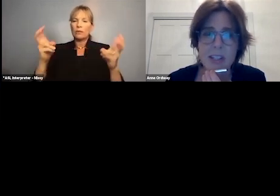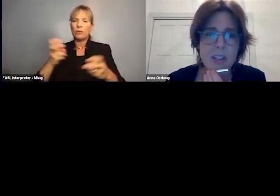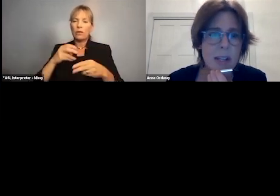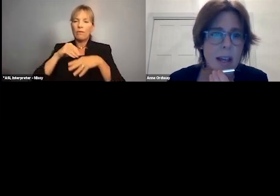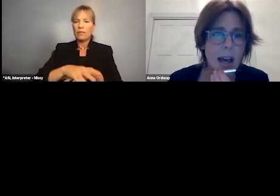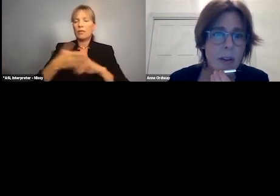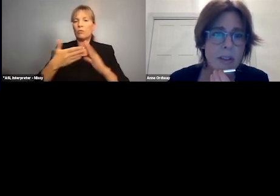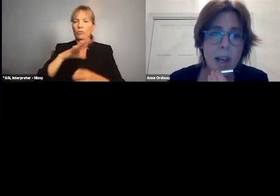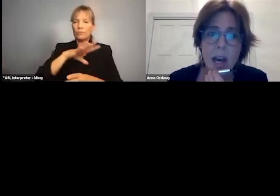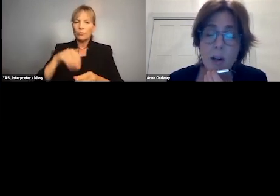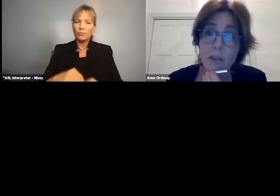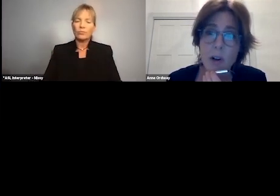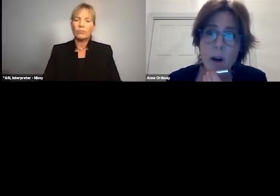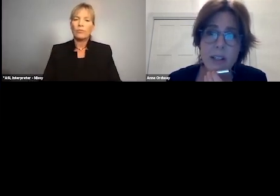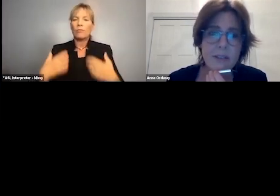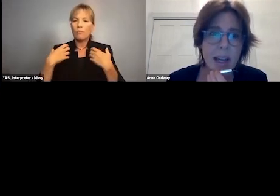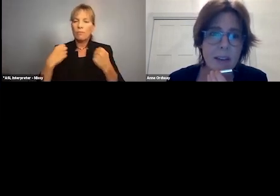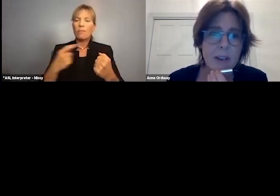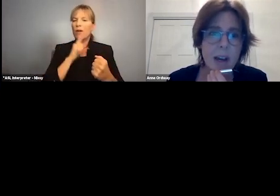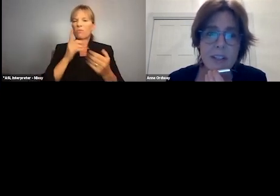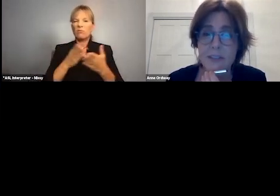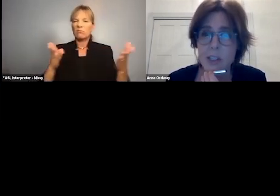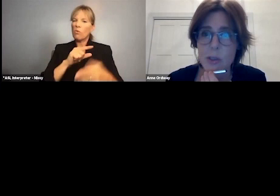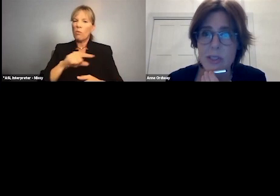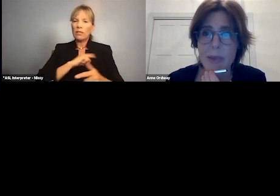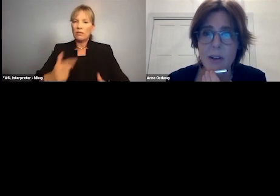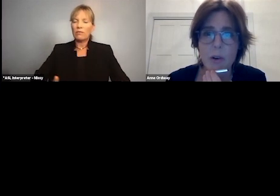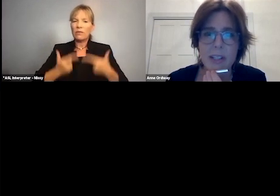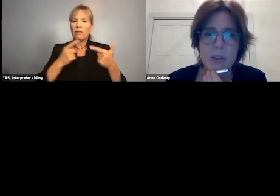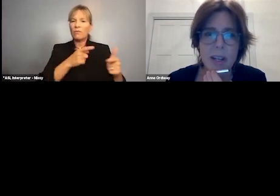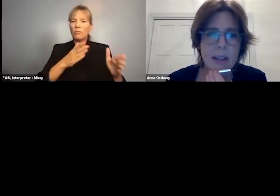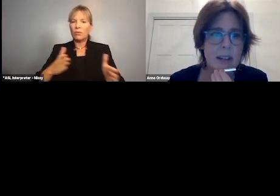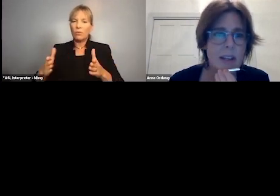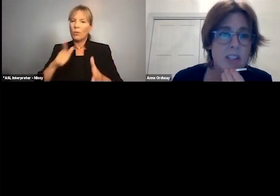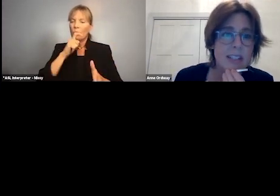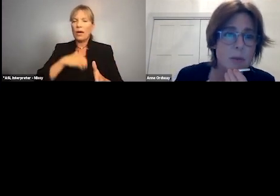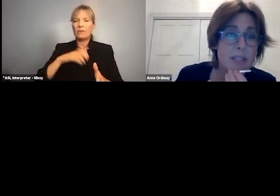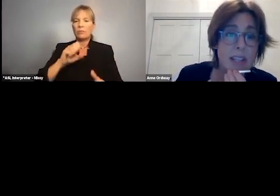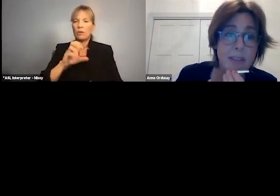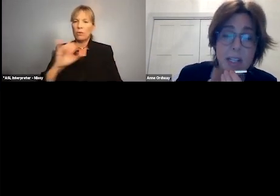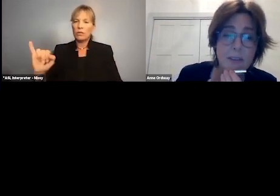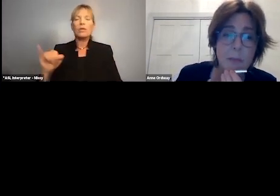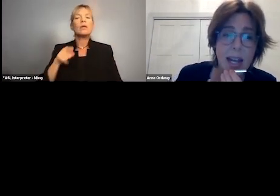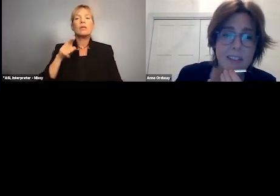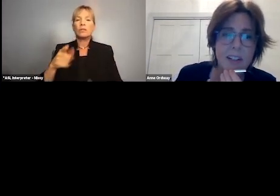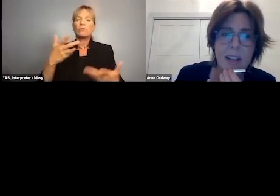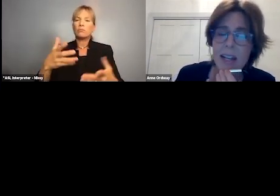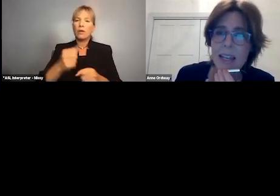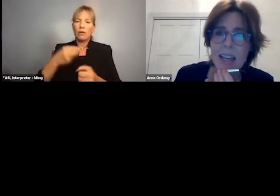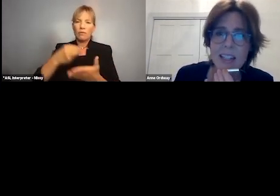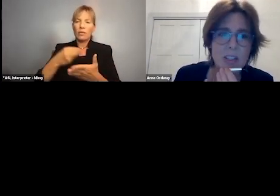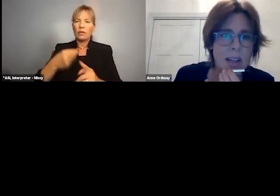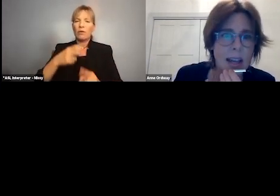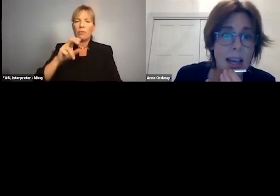community participation, health, and overall quality of life of individuals with spinal cord injury. She has received funding from